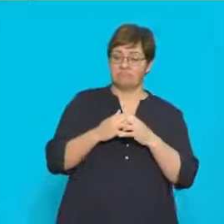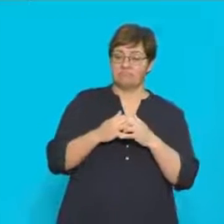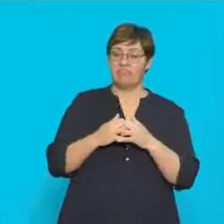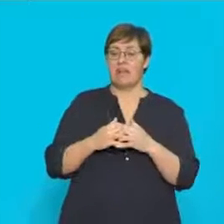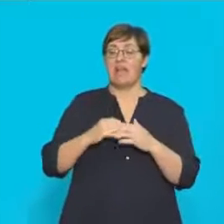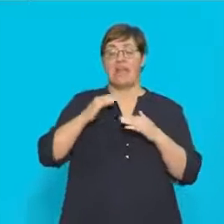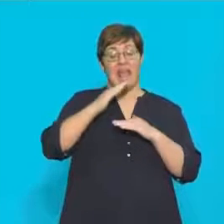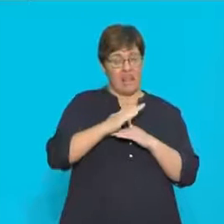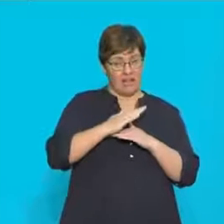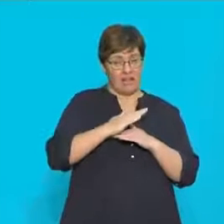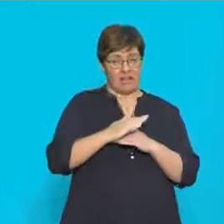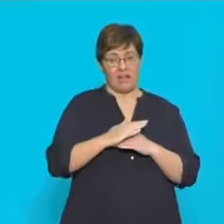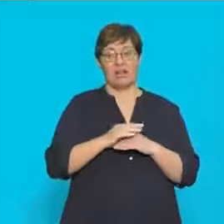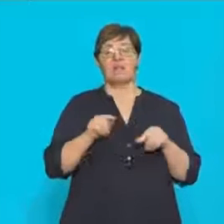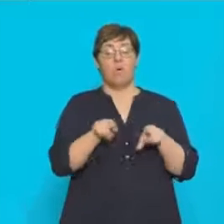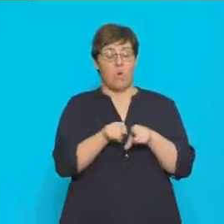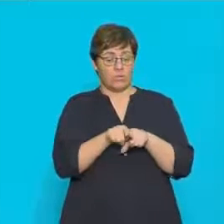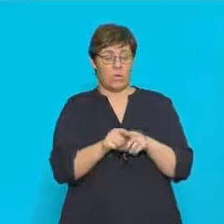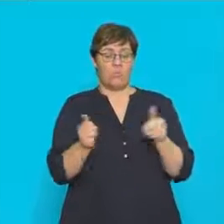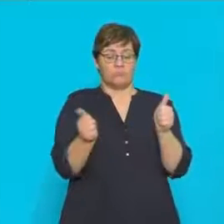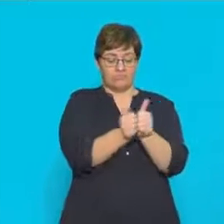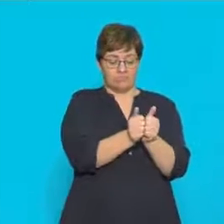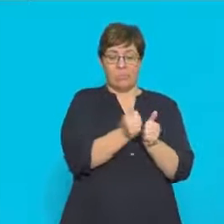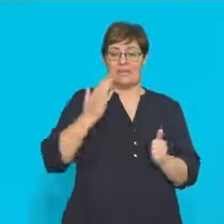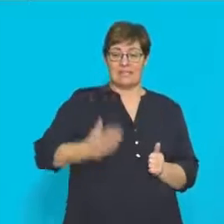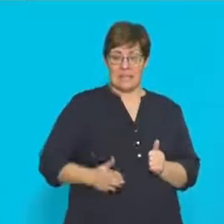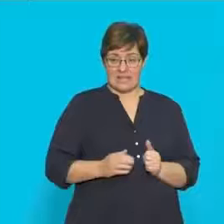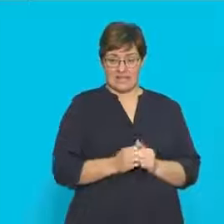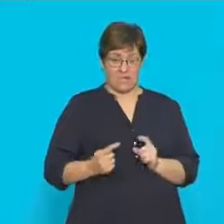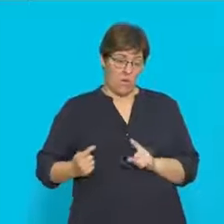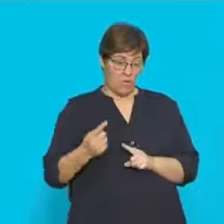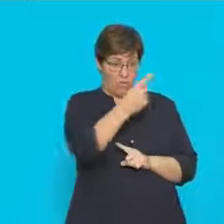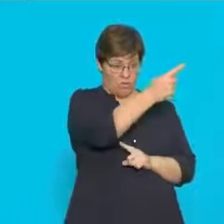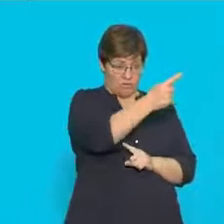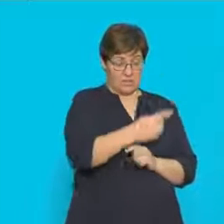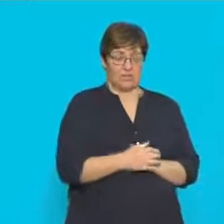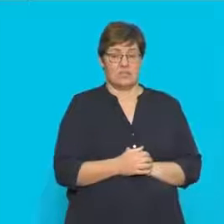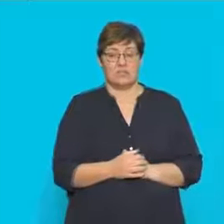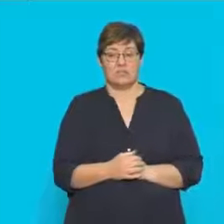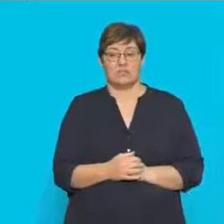of angles and the matching side across it.